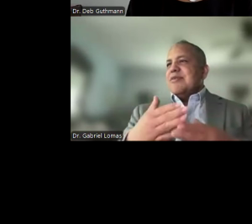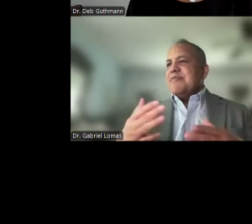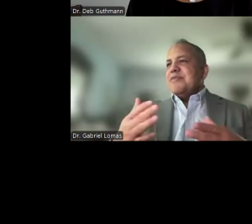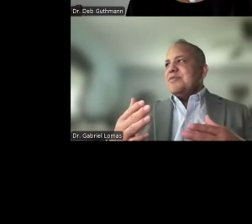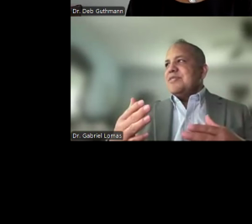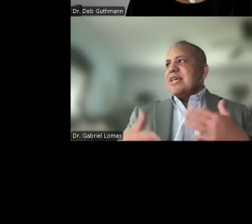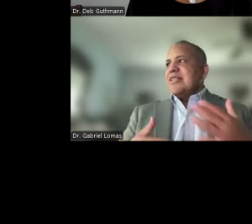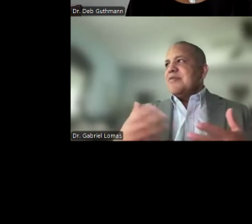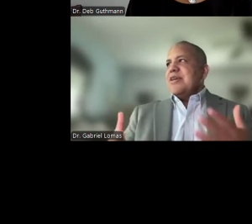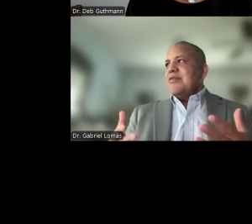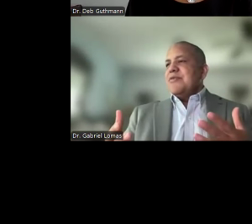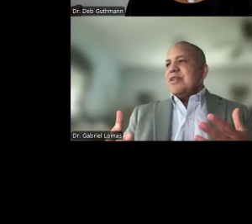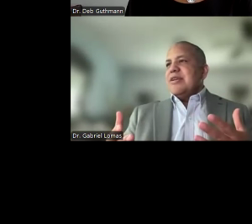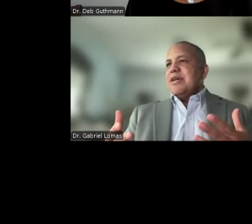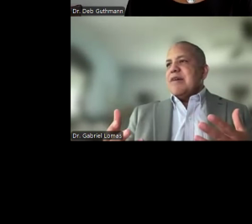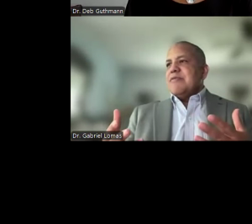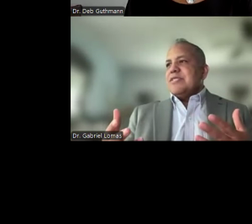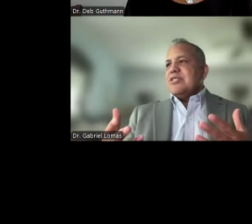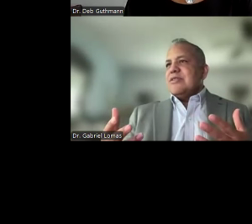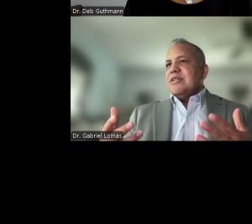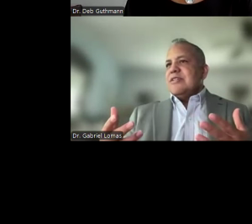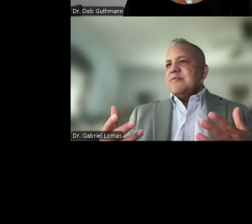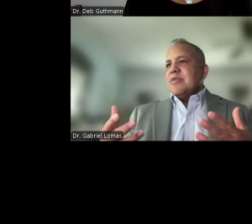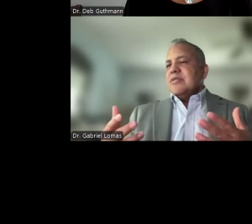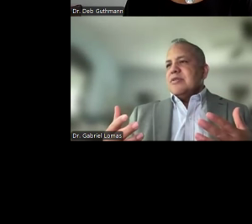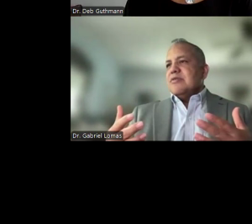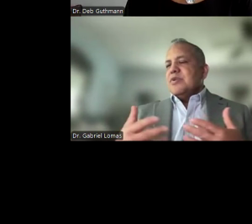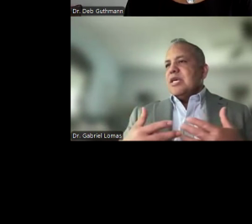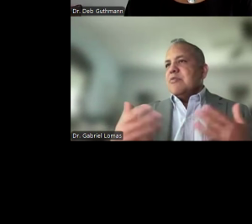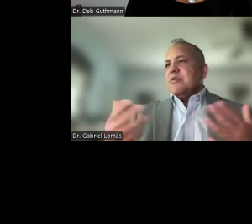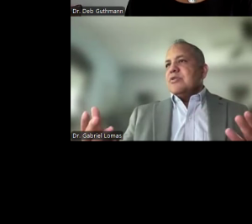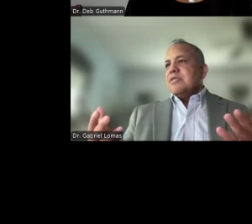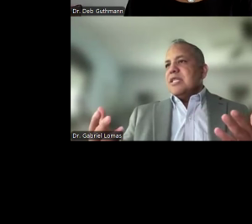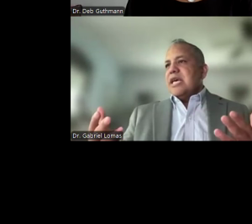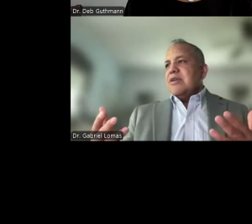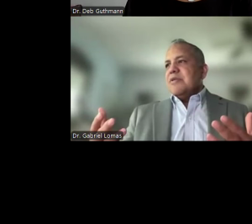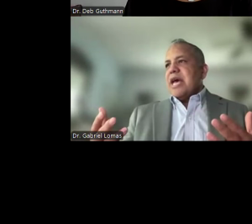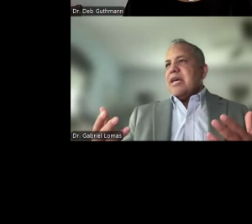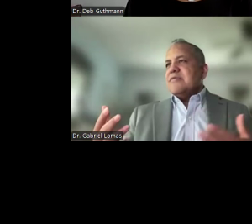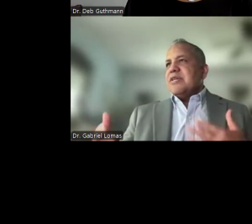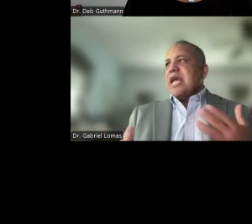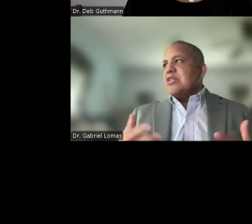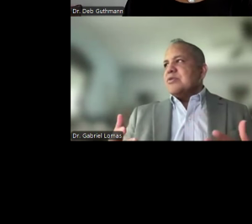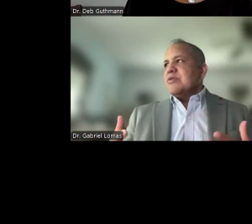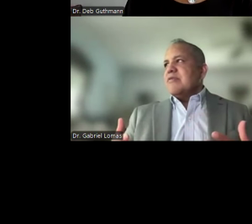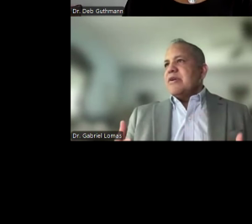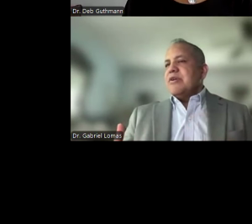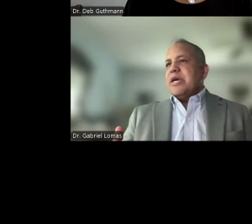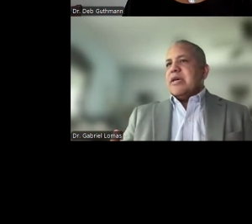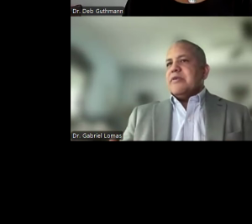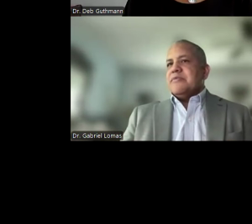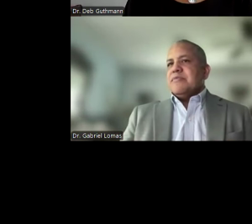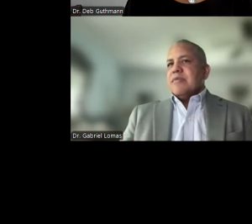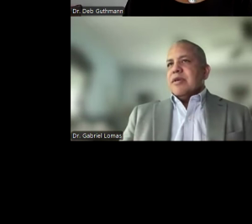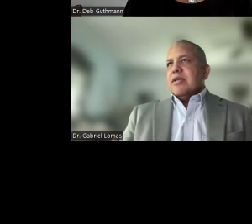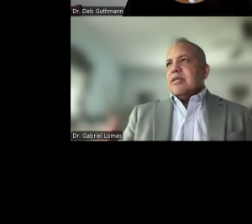will interrupt you just like the way you would in a hearing conversation. And so there's really almost no delay, no lag. It's very natural and very